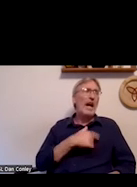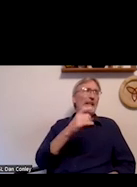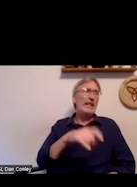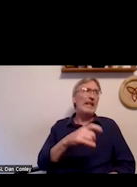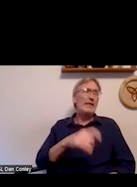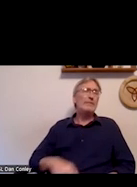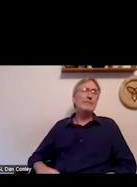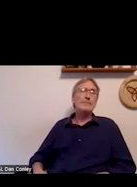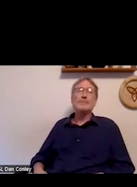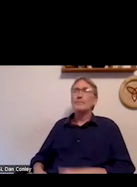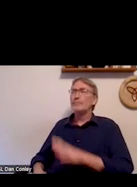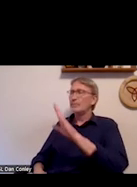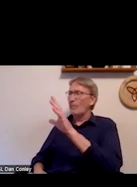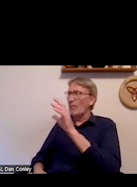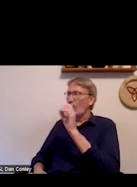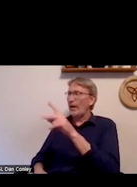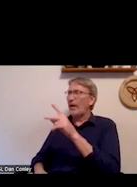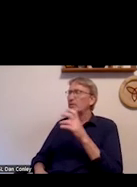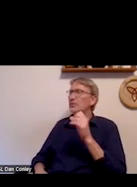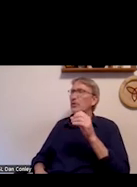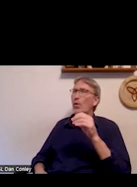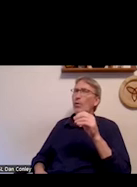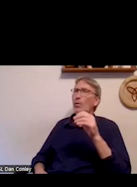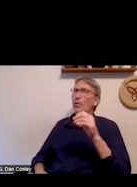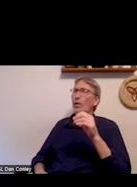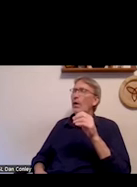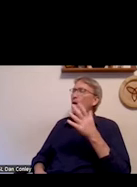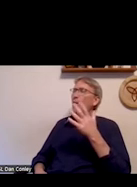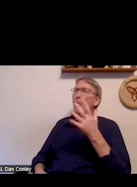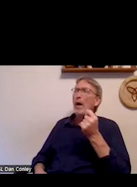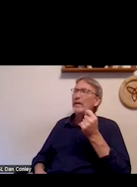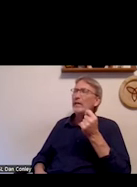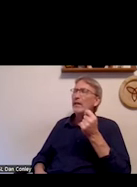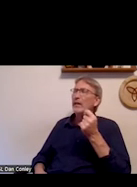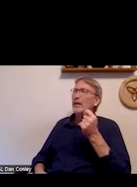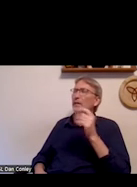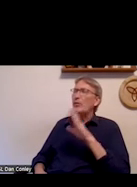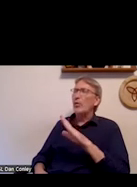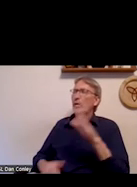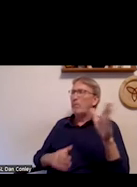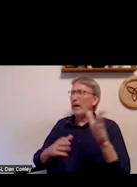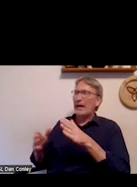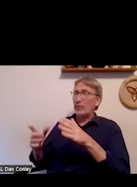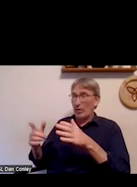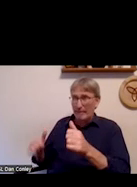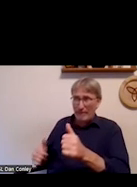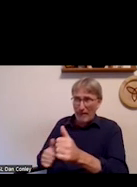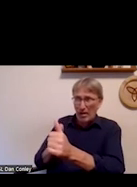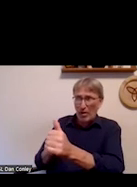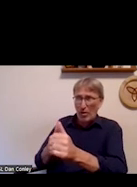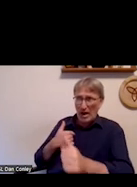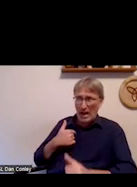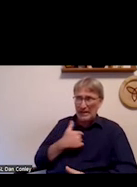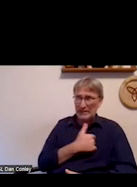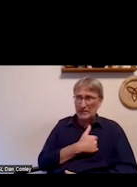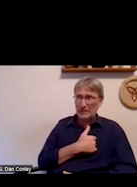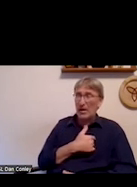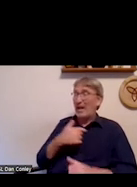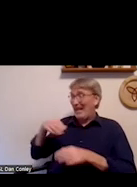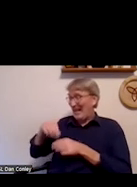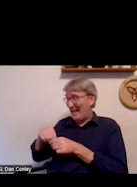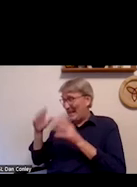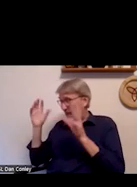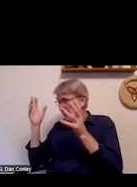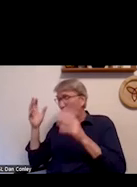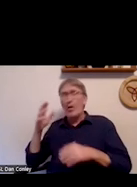Okay, so, and what's your plan for going down to the hospital? Are you going to follow us? Do you want to ride with him? Whatever's